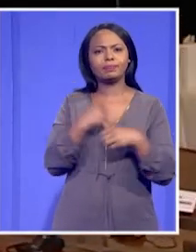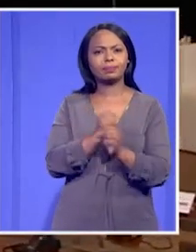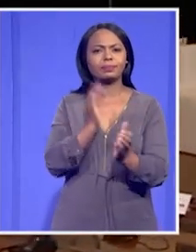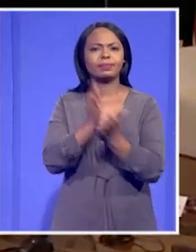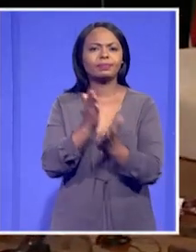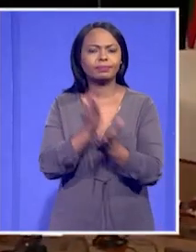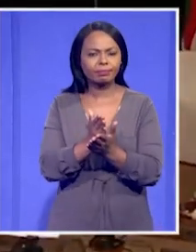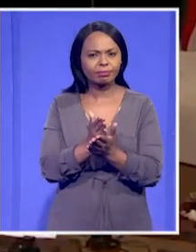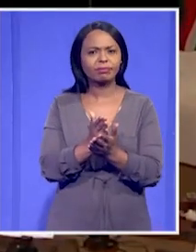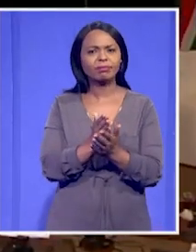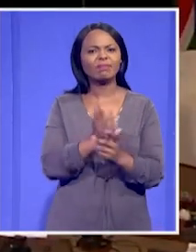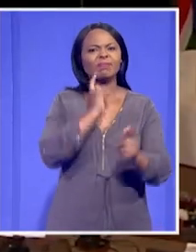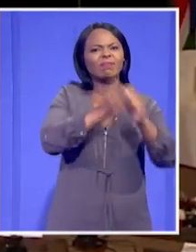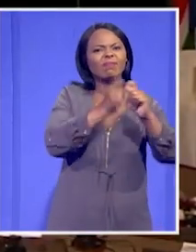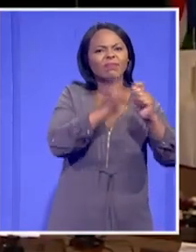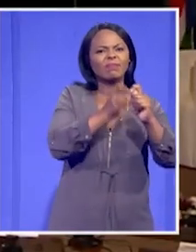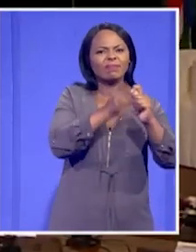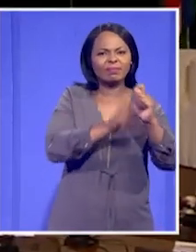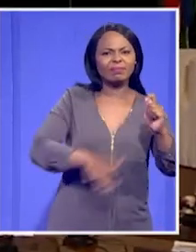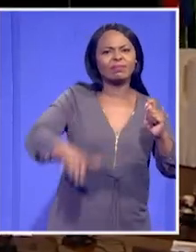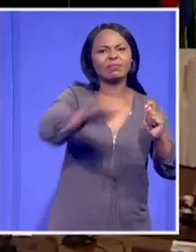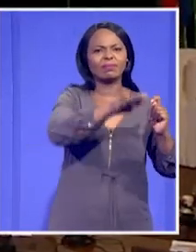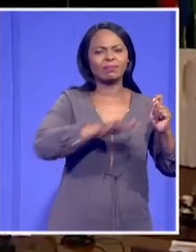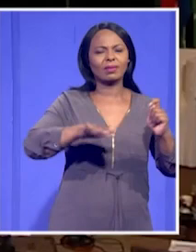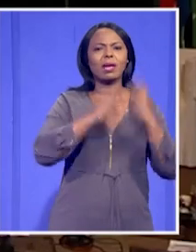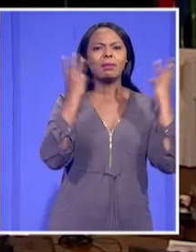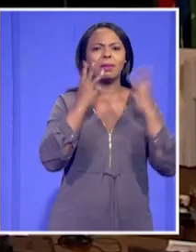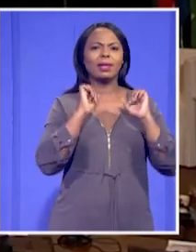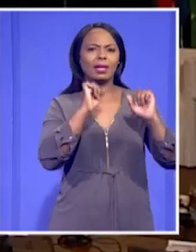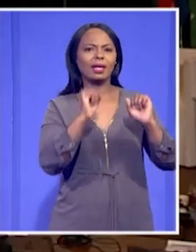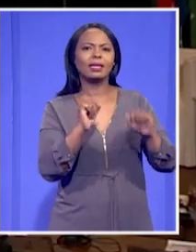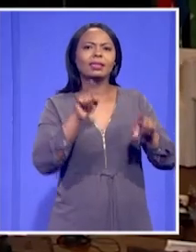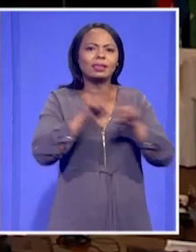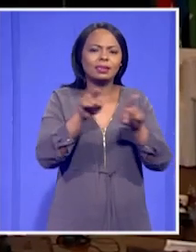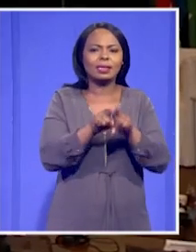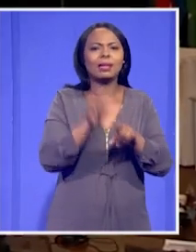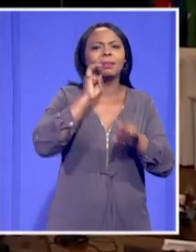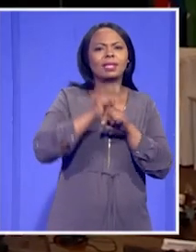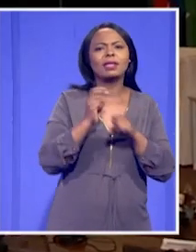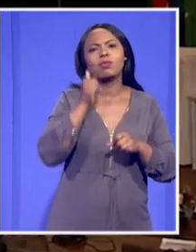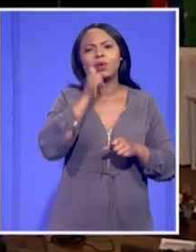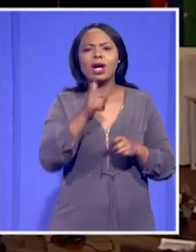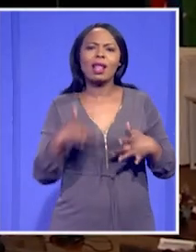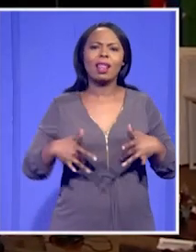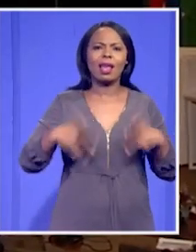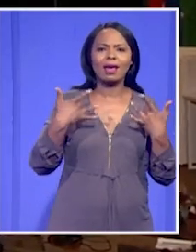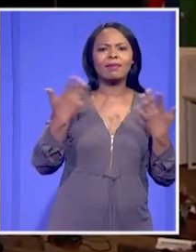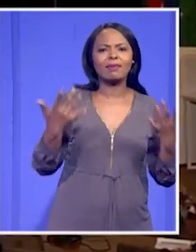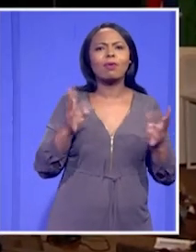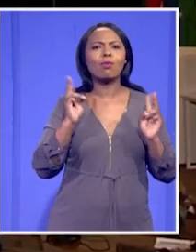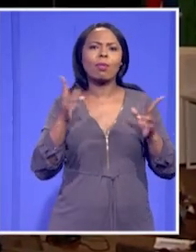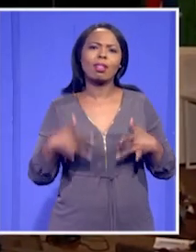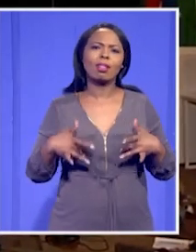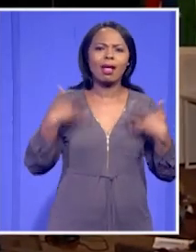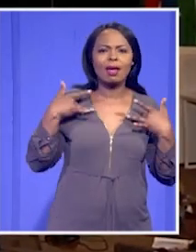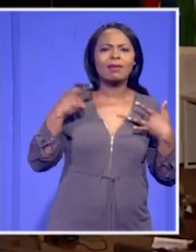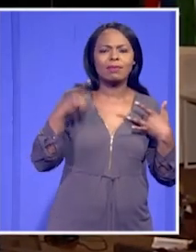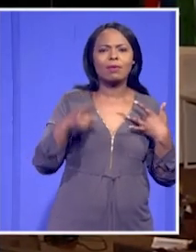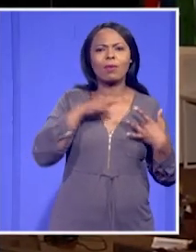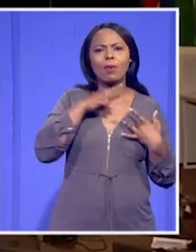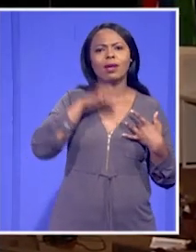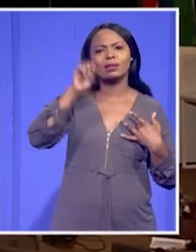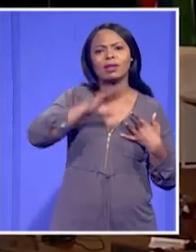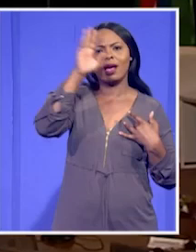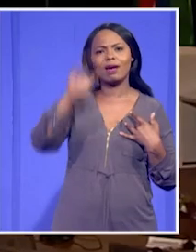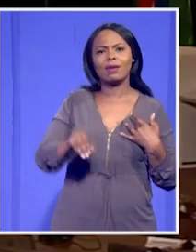the informal settlements, people there also do get a bit of decent services. And we do know South Africa's Bill of